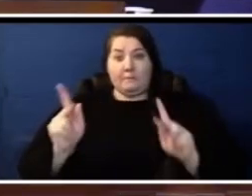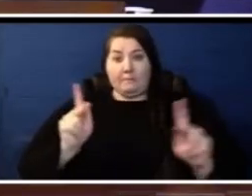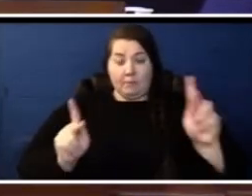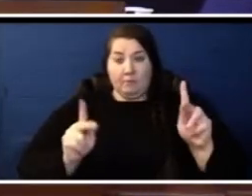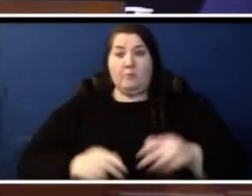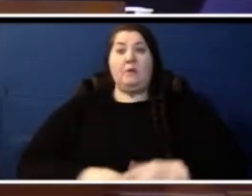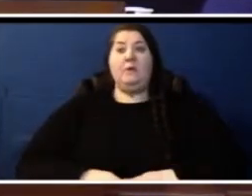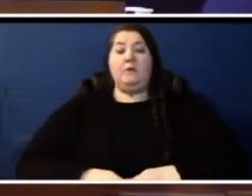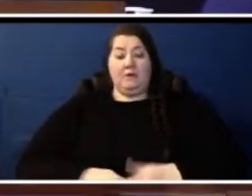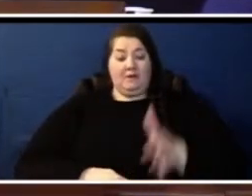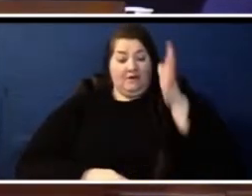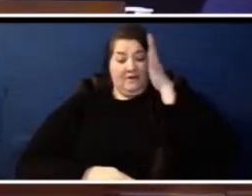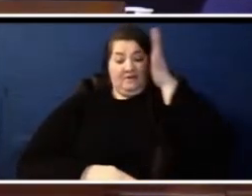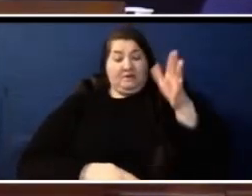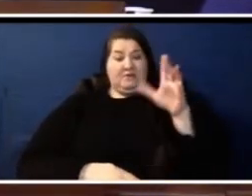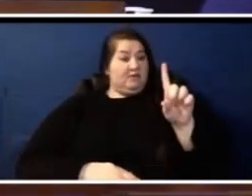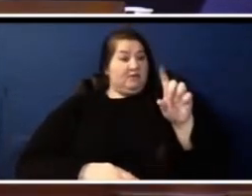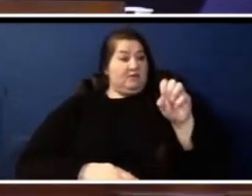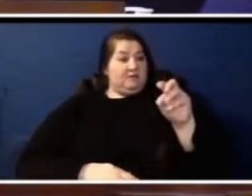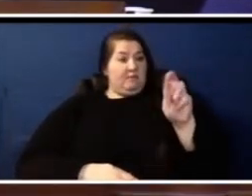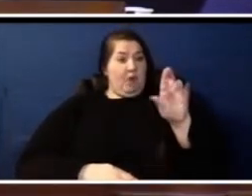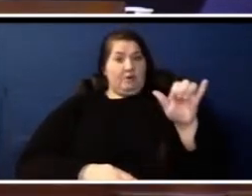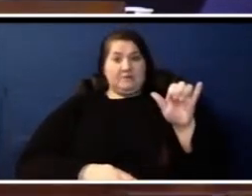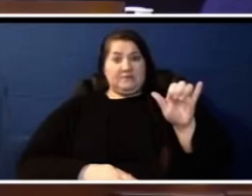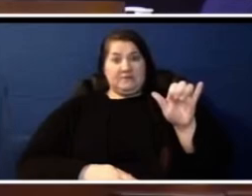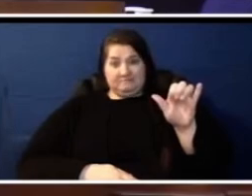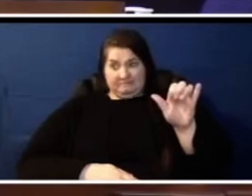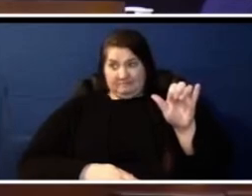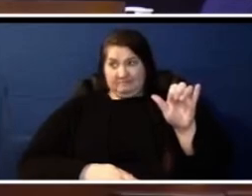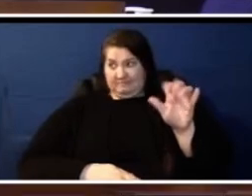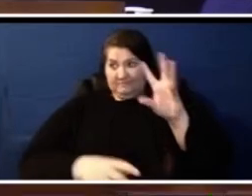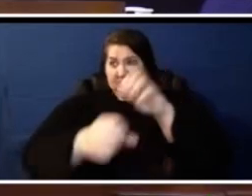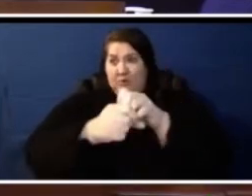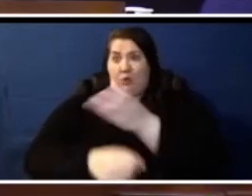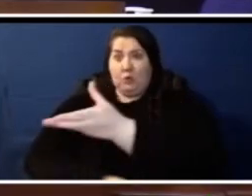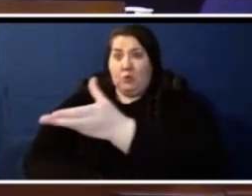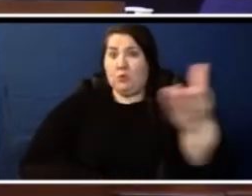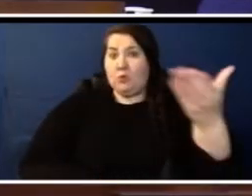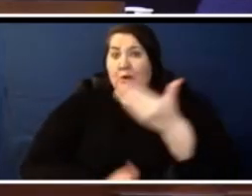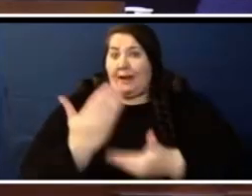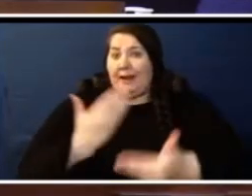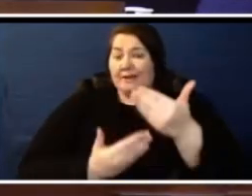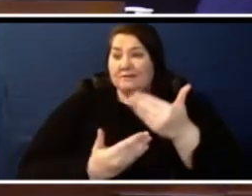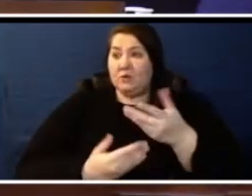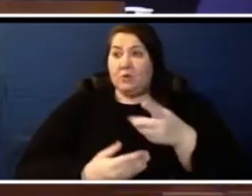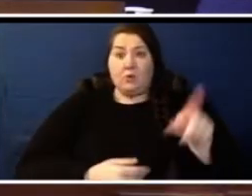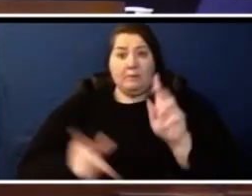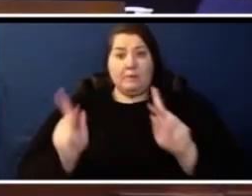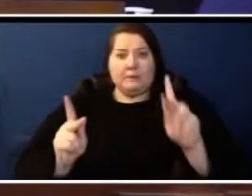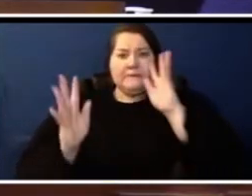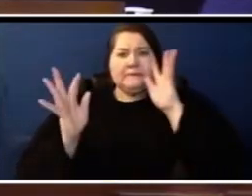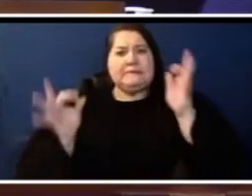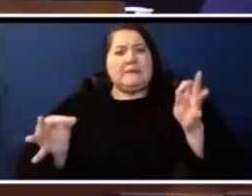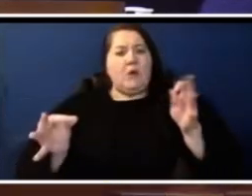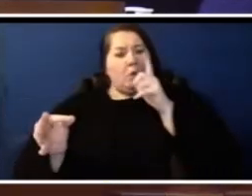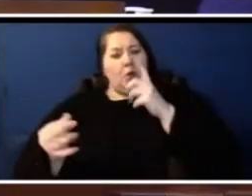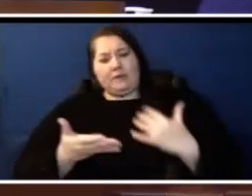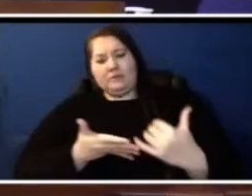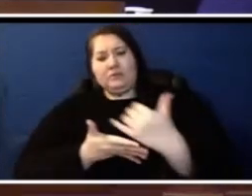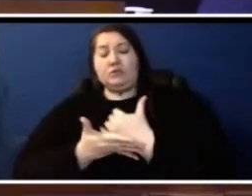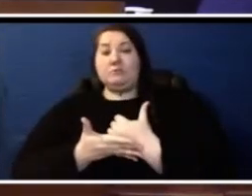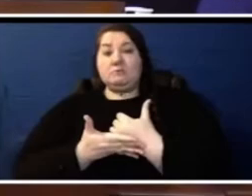democracy rests in your hands. It's up to the people of this country to decide who deserves the public